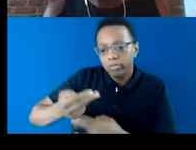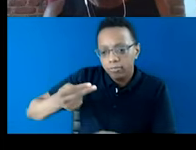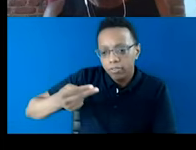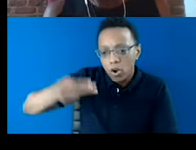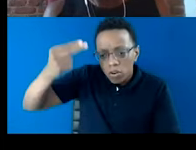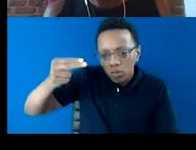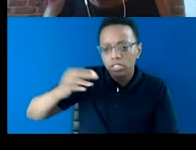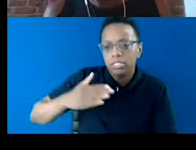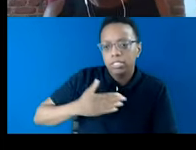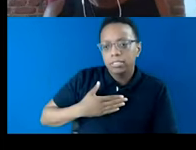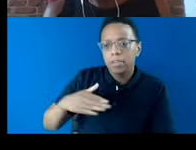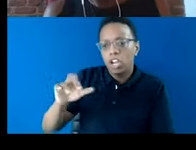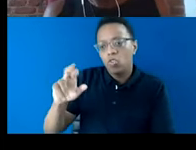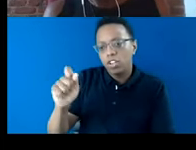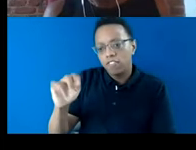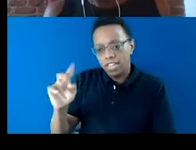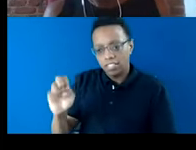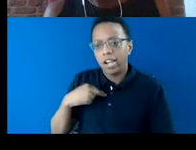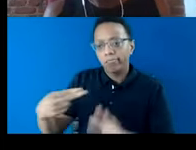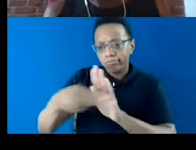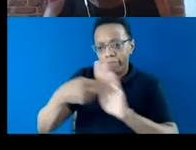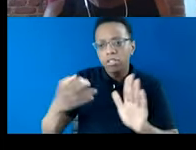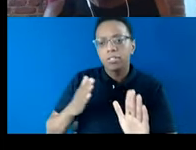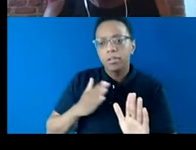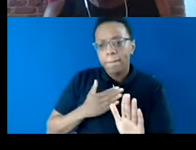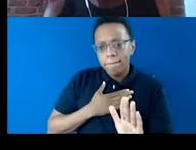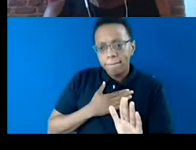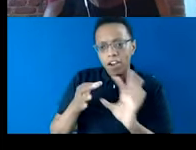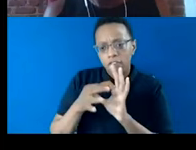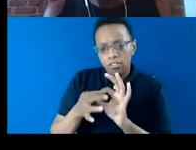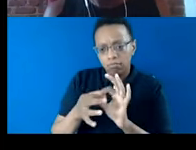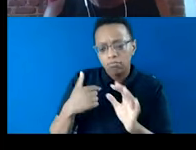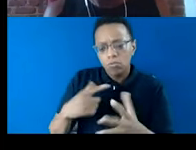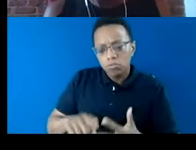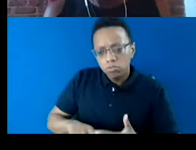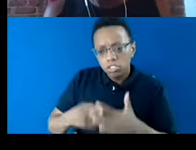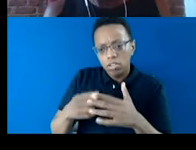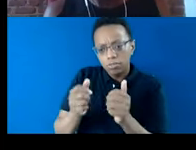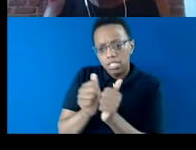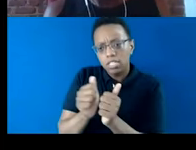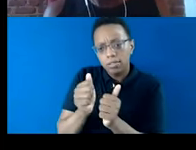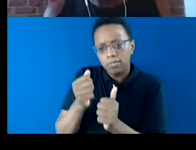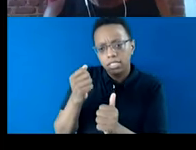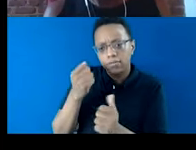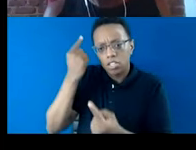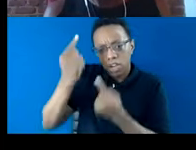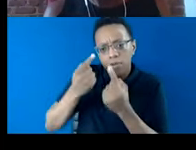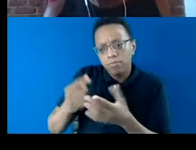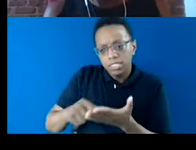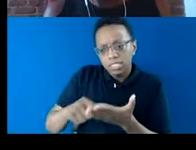you my relatives. I wanted to start like that because I thought about what I'm going to talk to you about tonight, which is